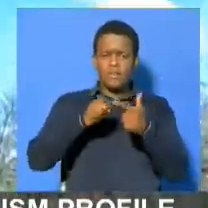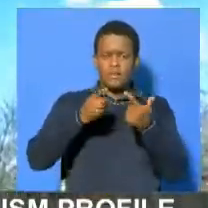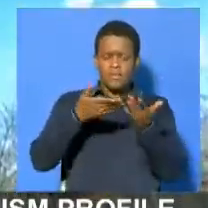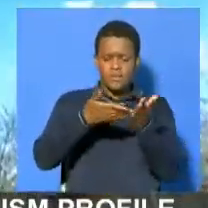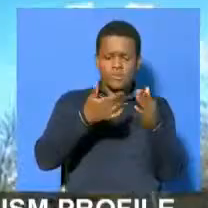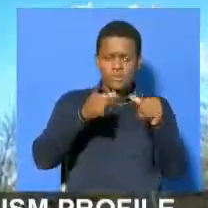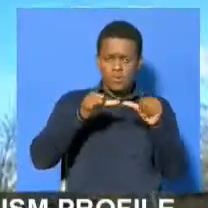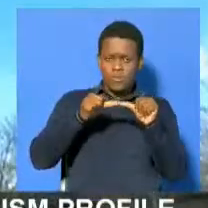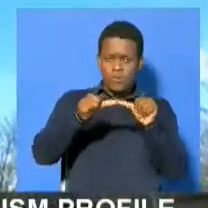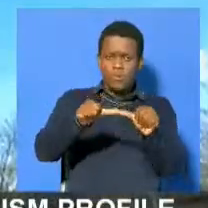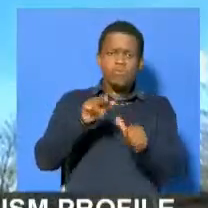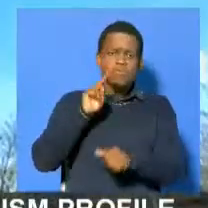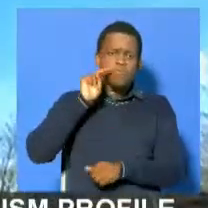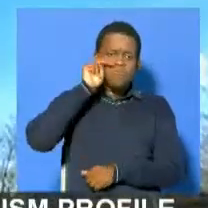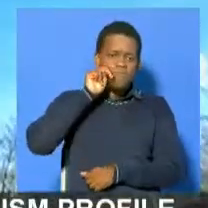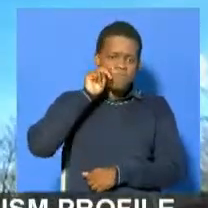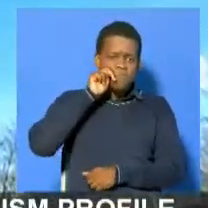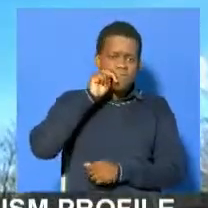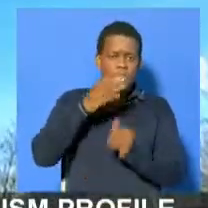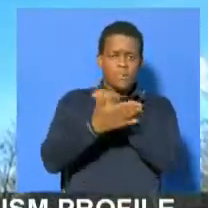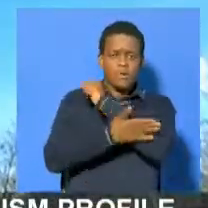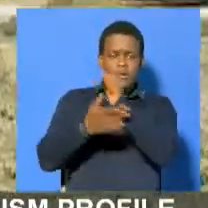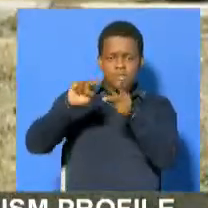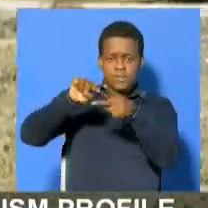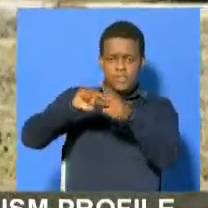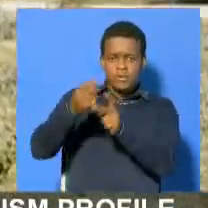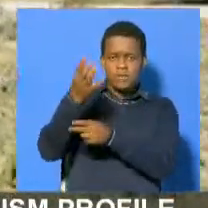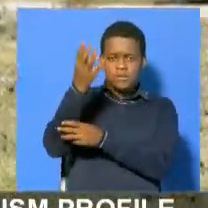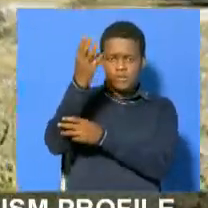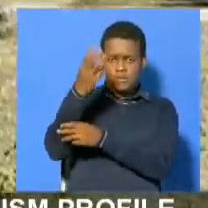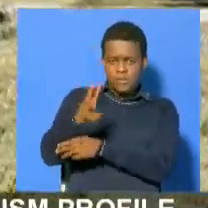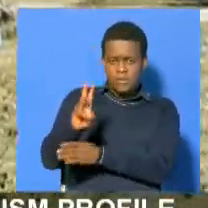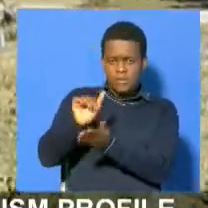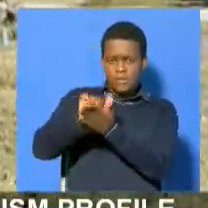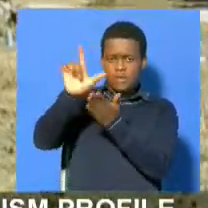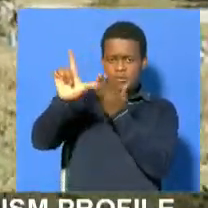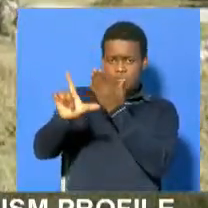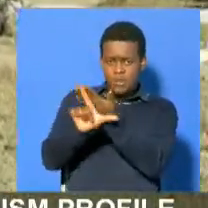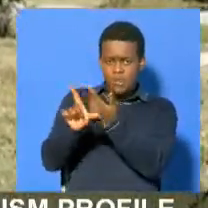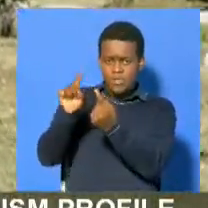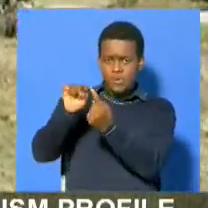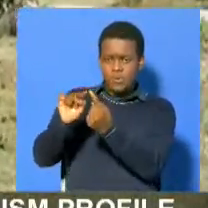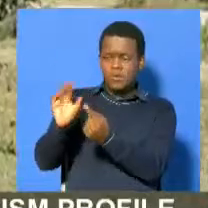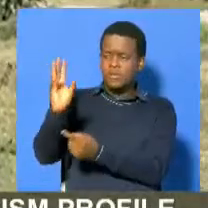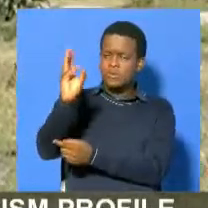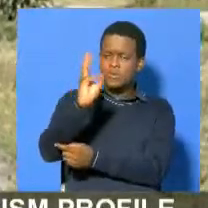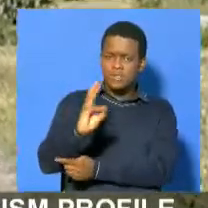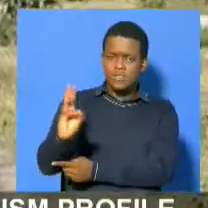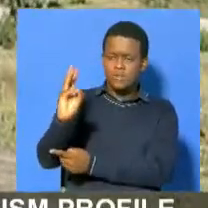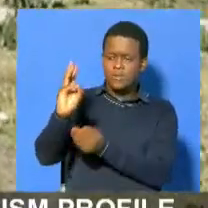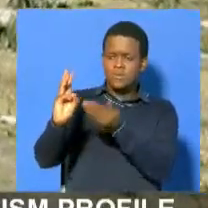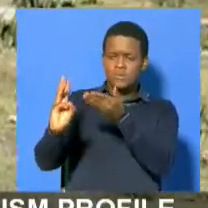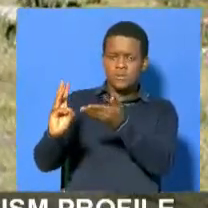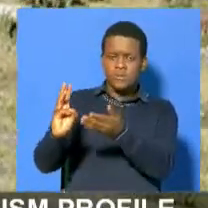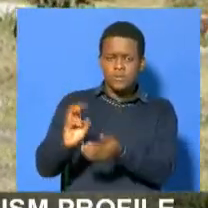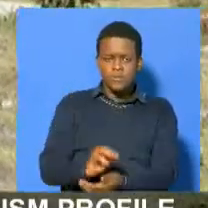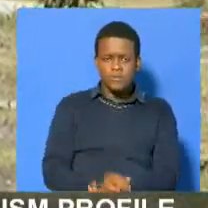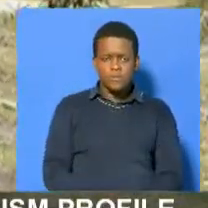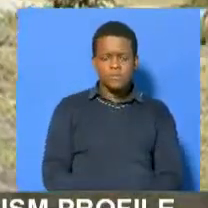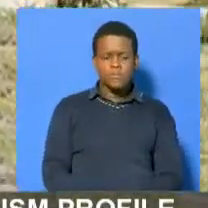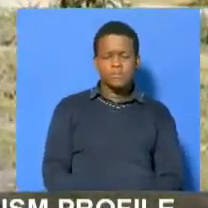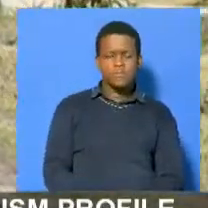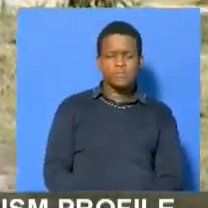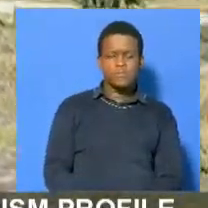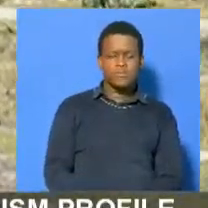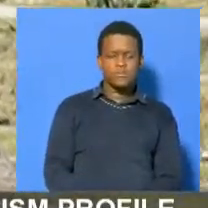Nigeria from the 16th of April until this coming Saturday. Bethany Mantu,